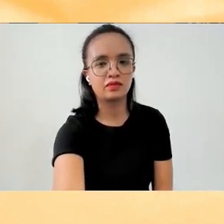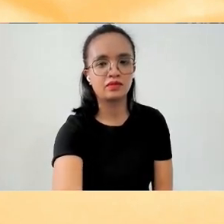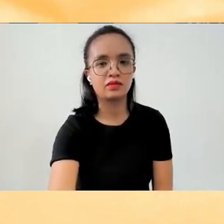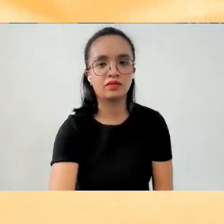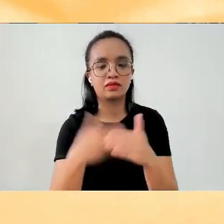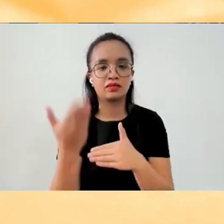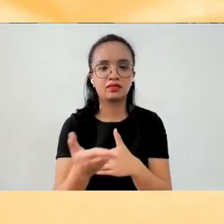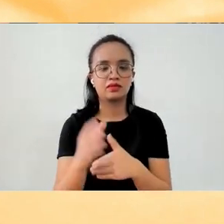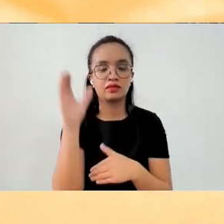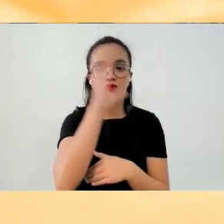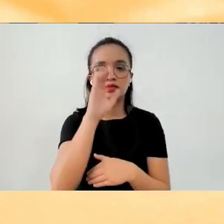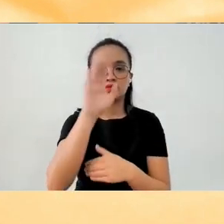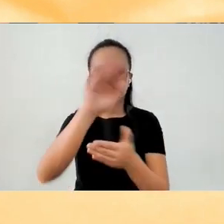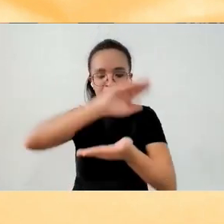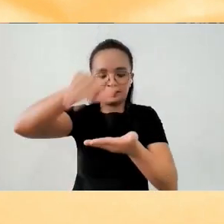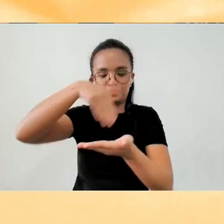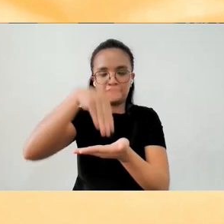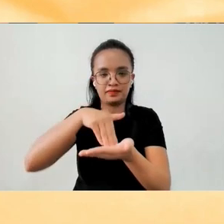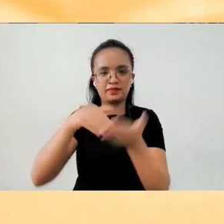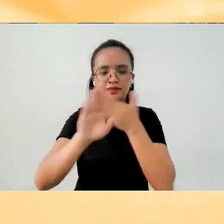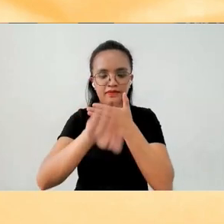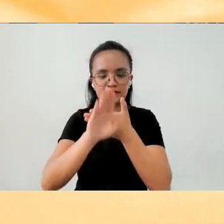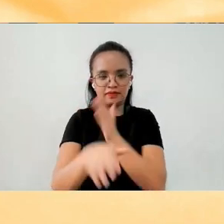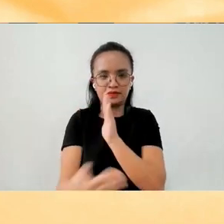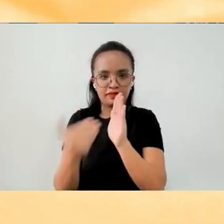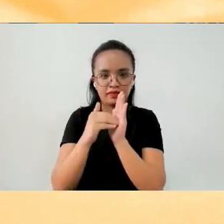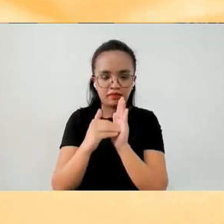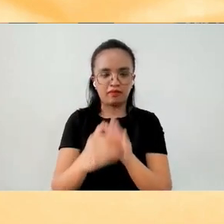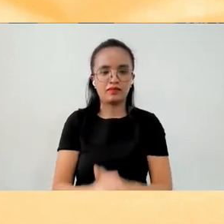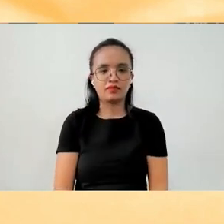your center. Get back on track.